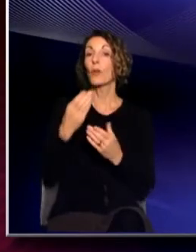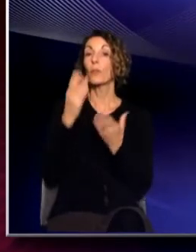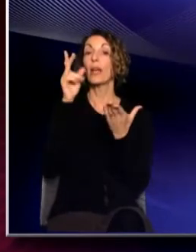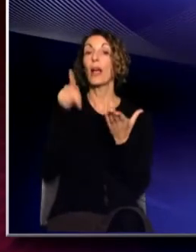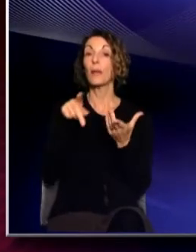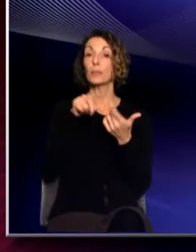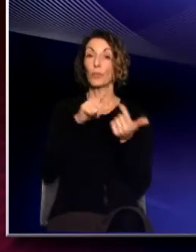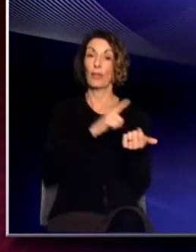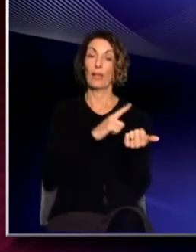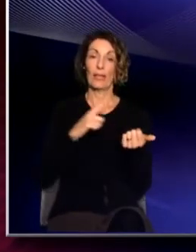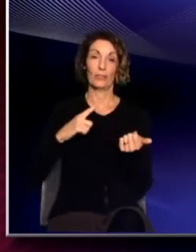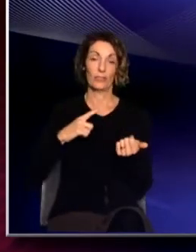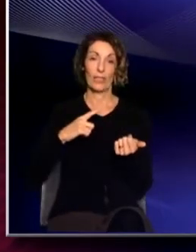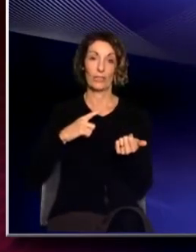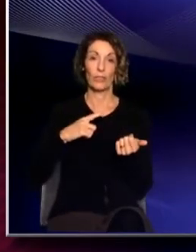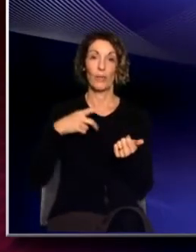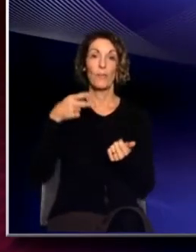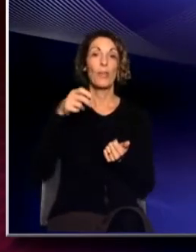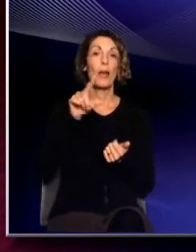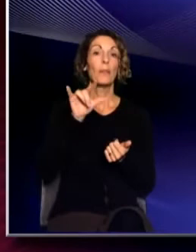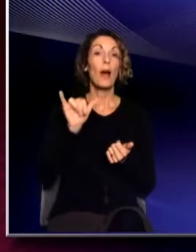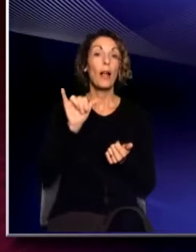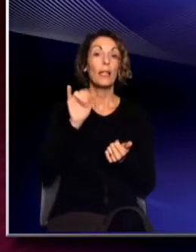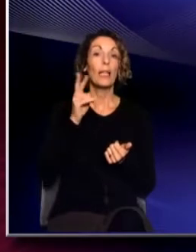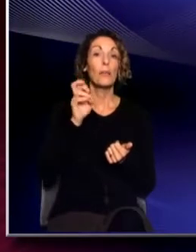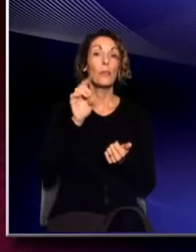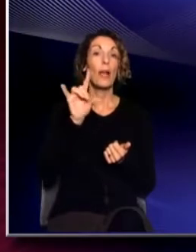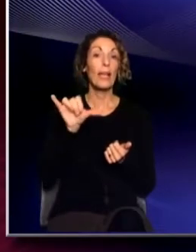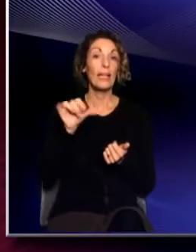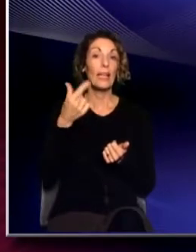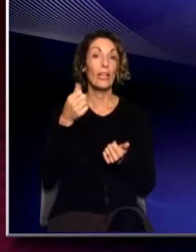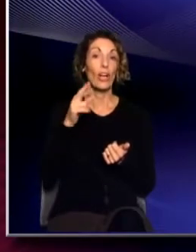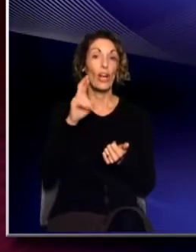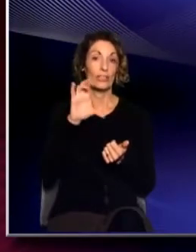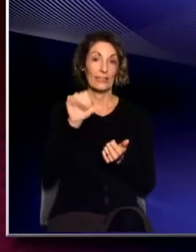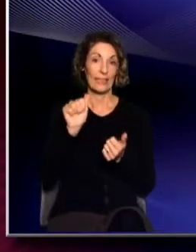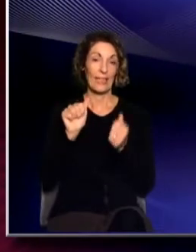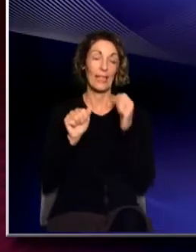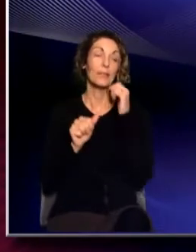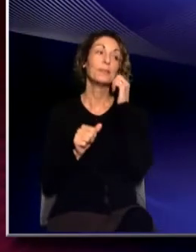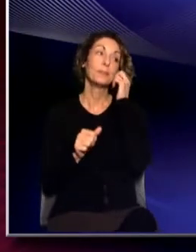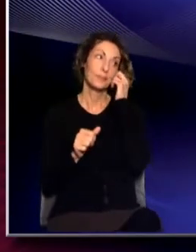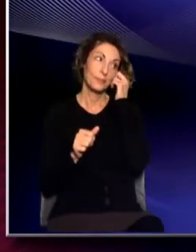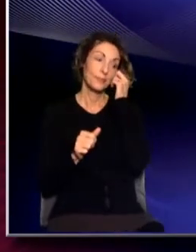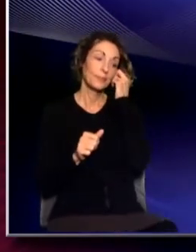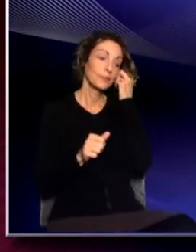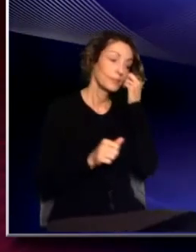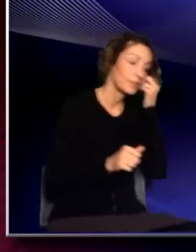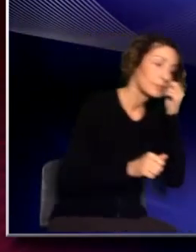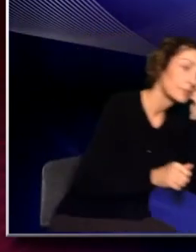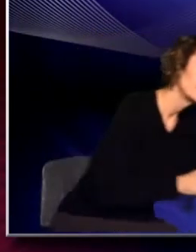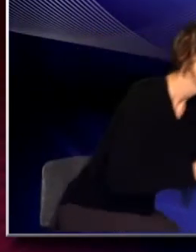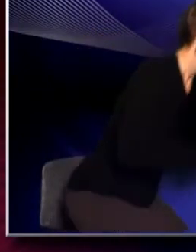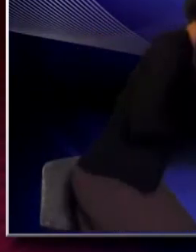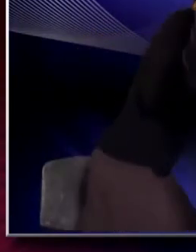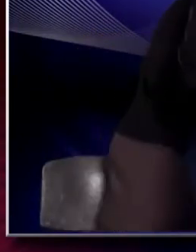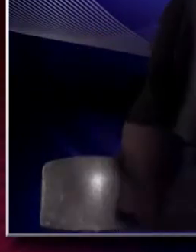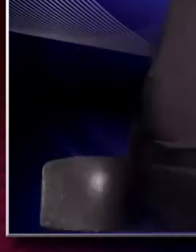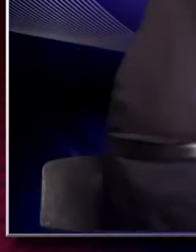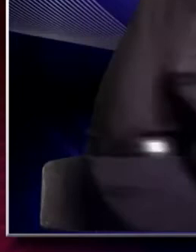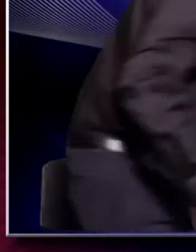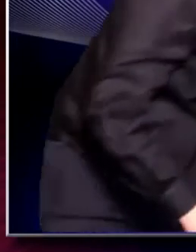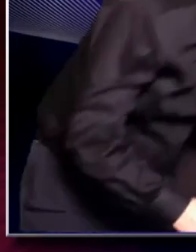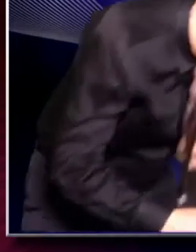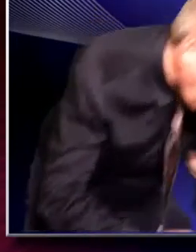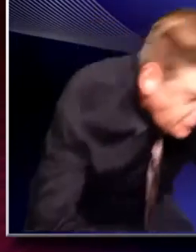to the legislature. Polly Brady Garcia. Mr. President, this is Kristen Rex. I need to make